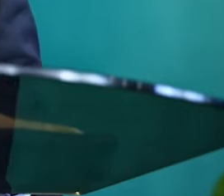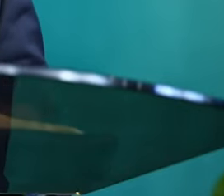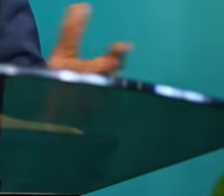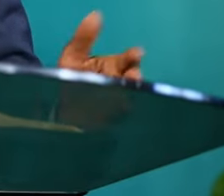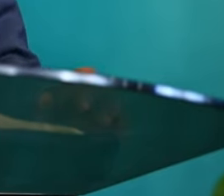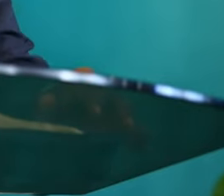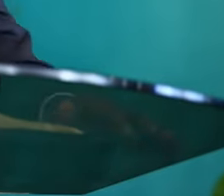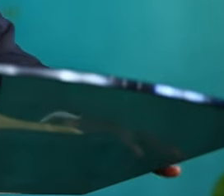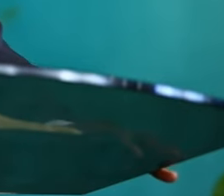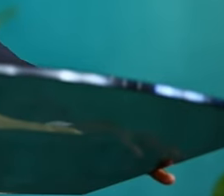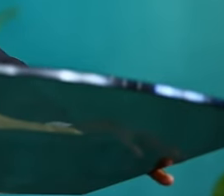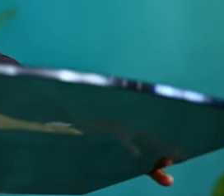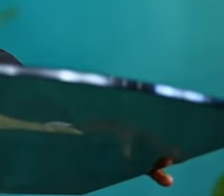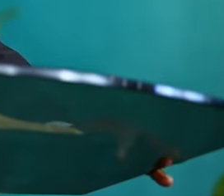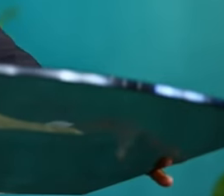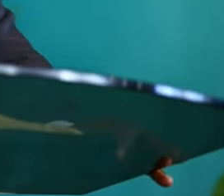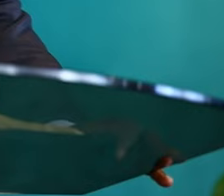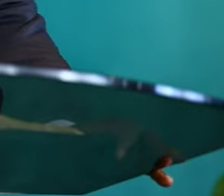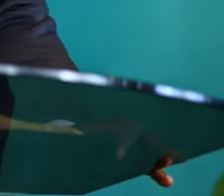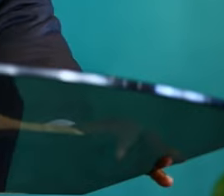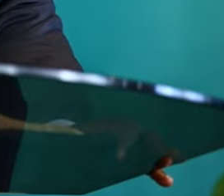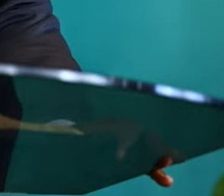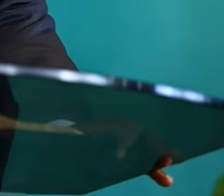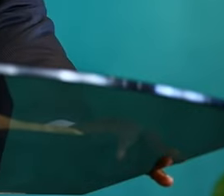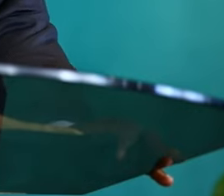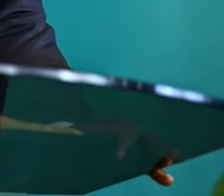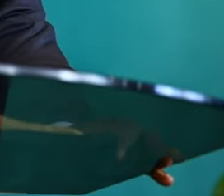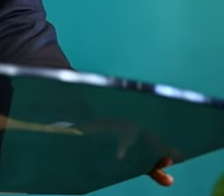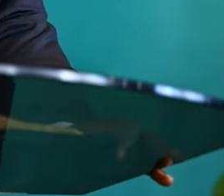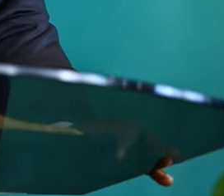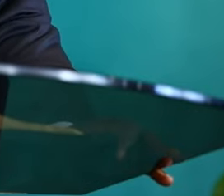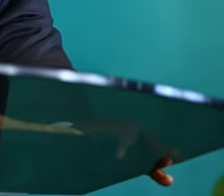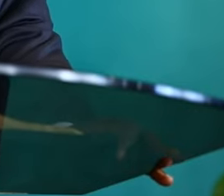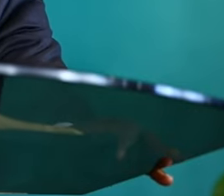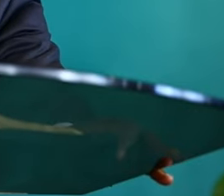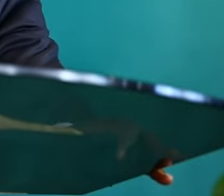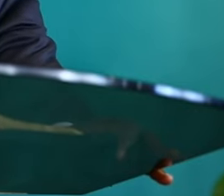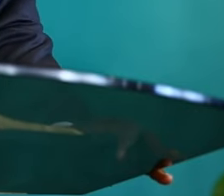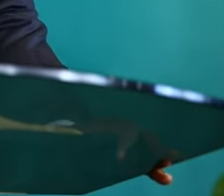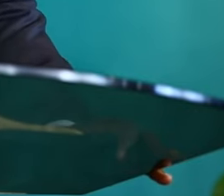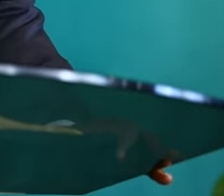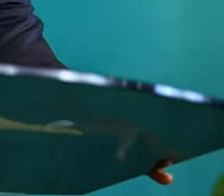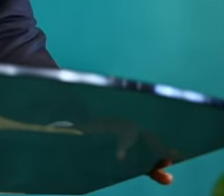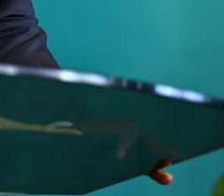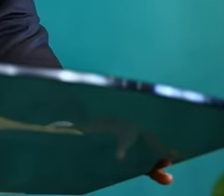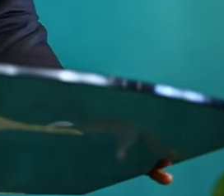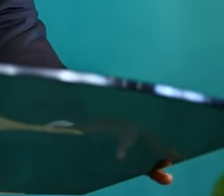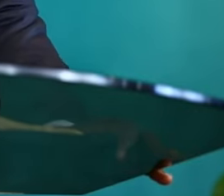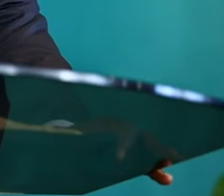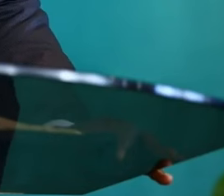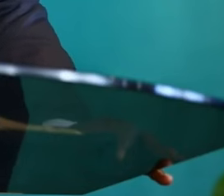39. He needed a sign. Sometimes we need to give God a sign. Sometimes We need to wait for a sign from